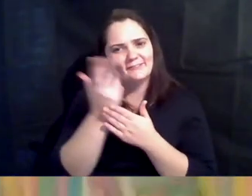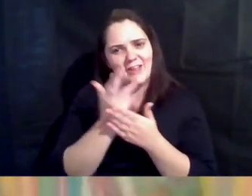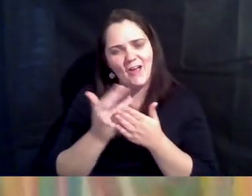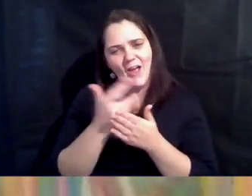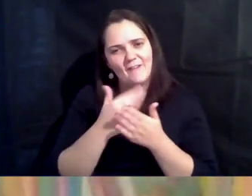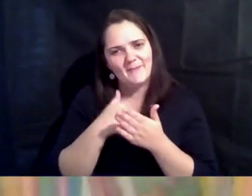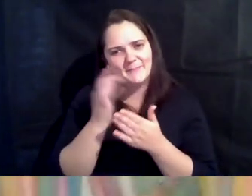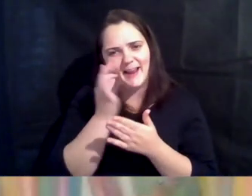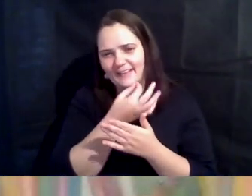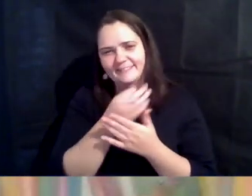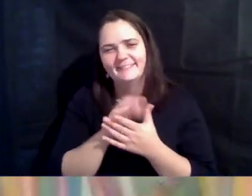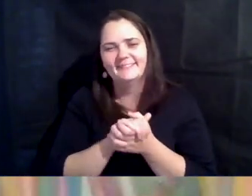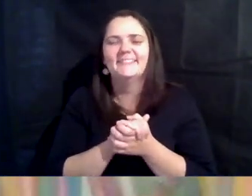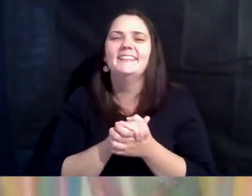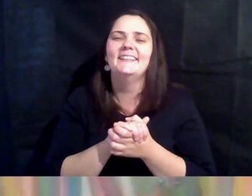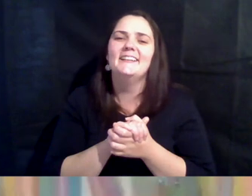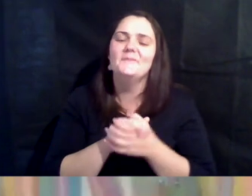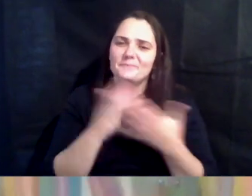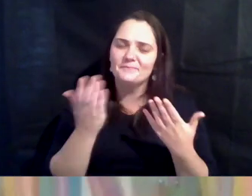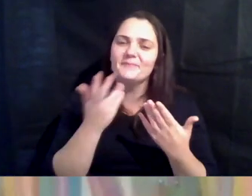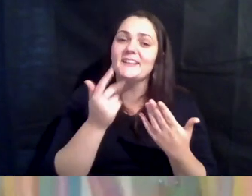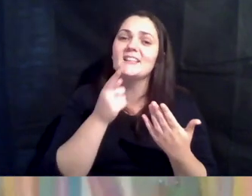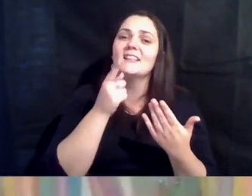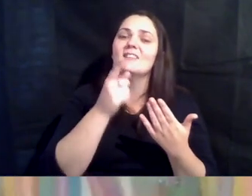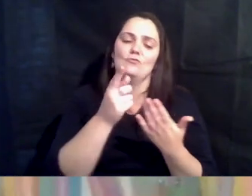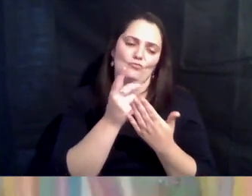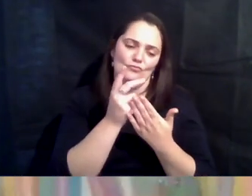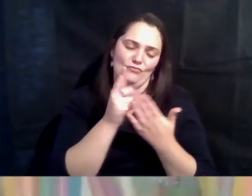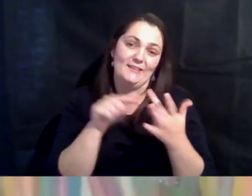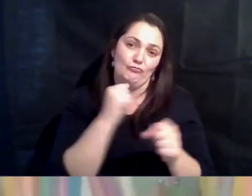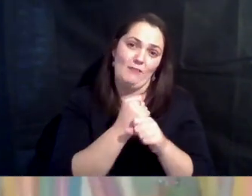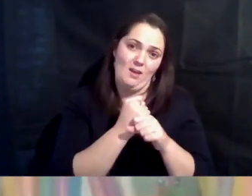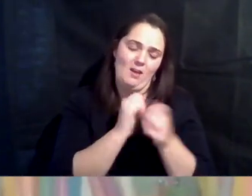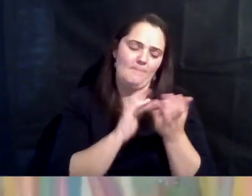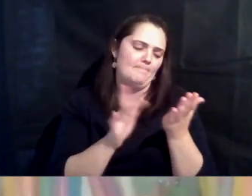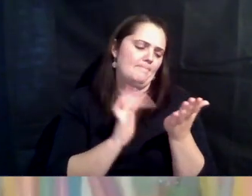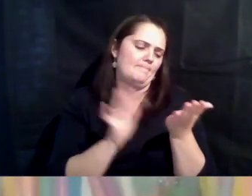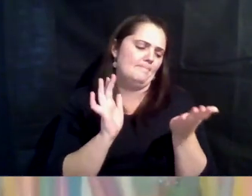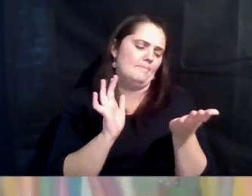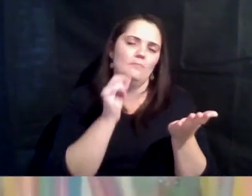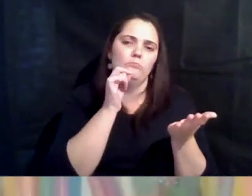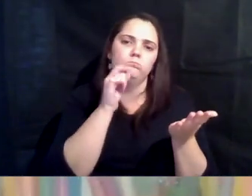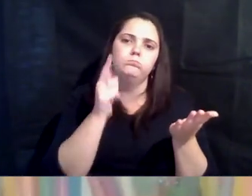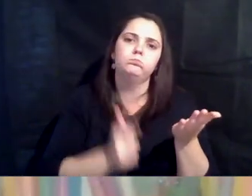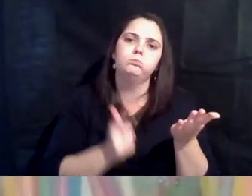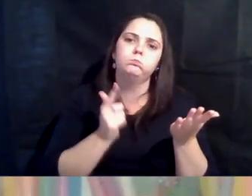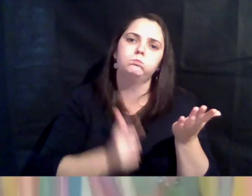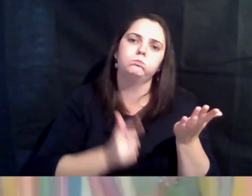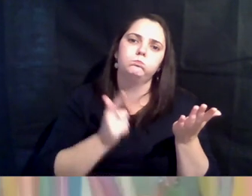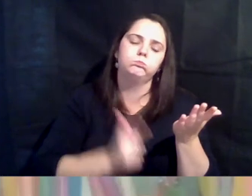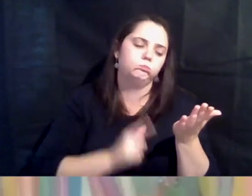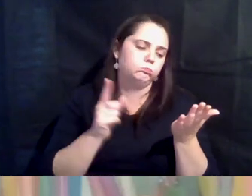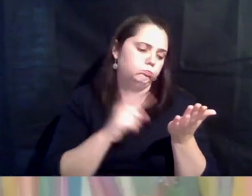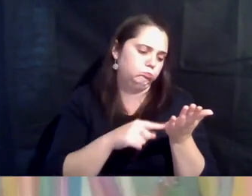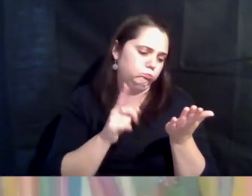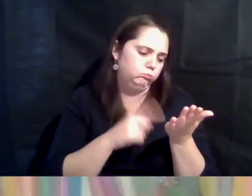drawing. if you're trying to make creative work, sometimes I feel like if I'm on Instagram too much, it can feel